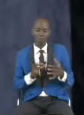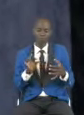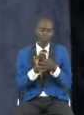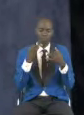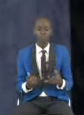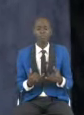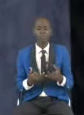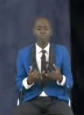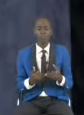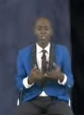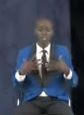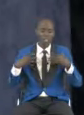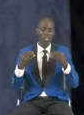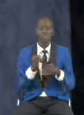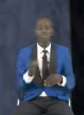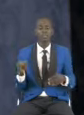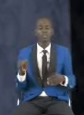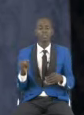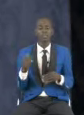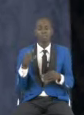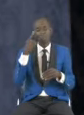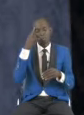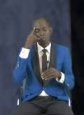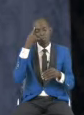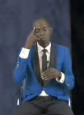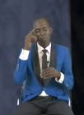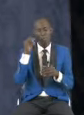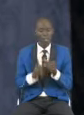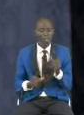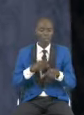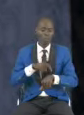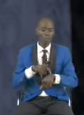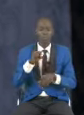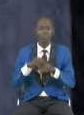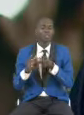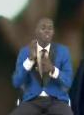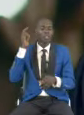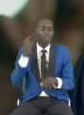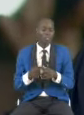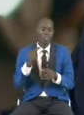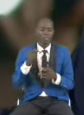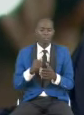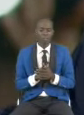Healing for every bone in Jesus' name.